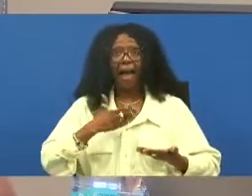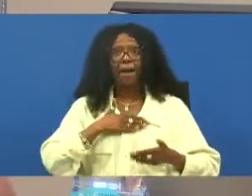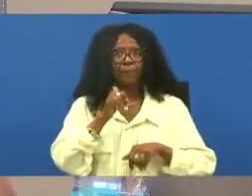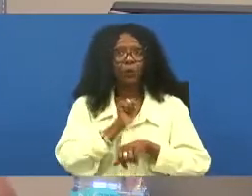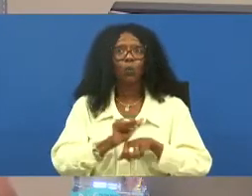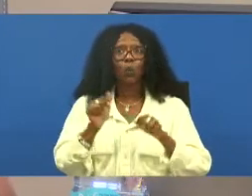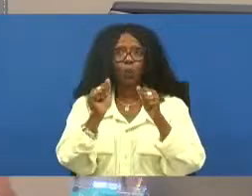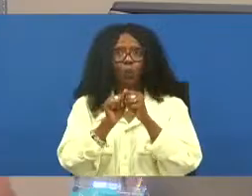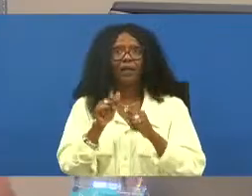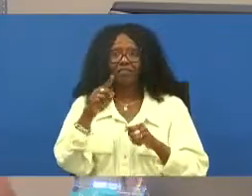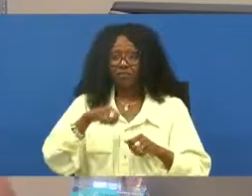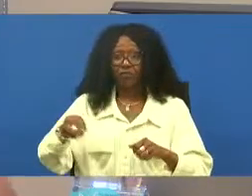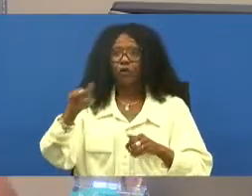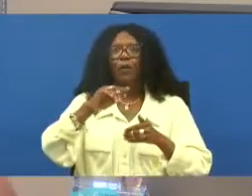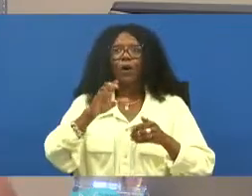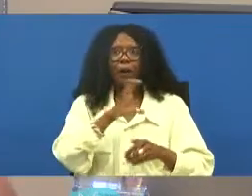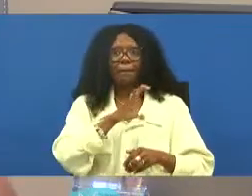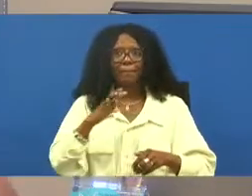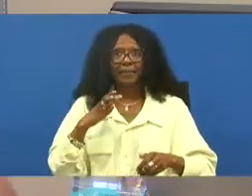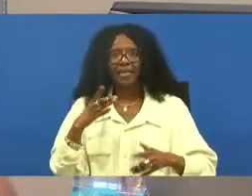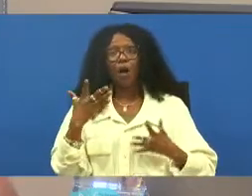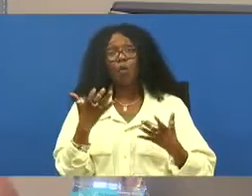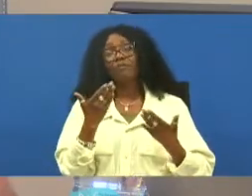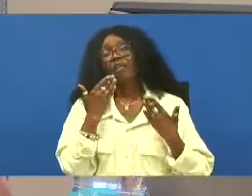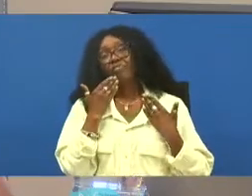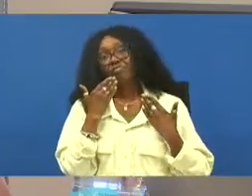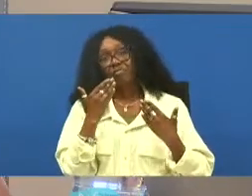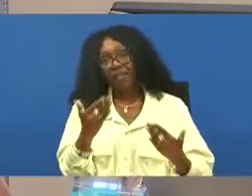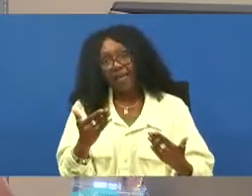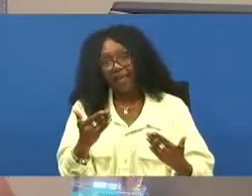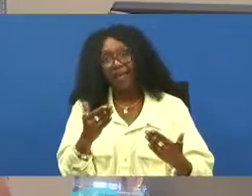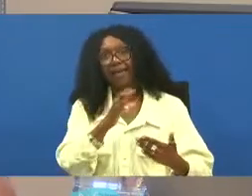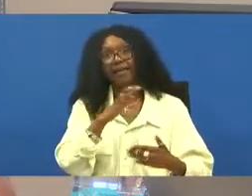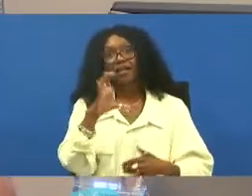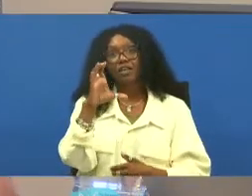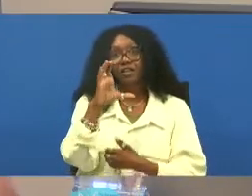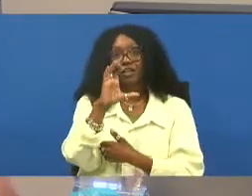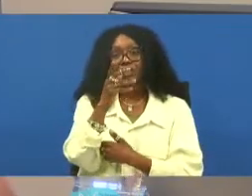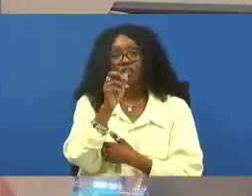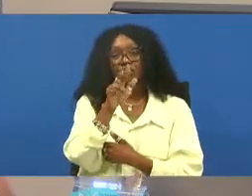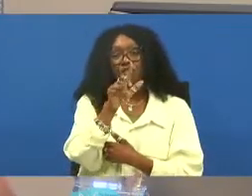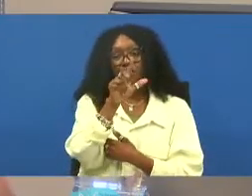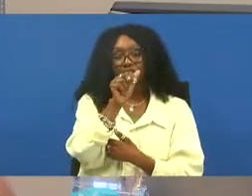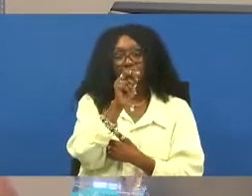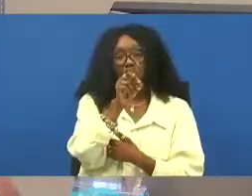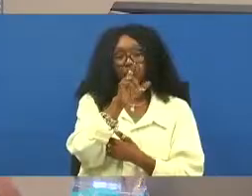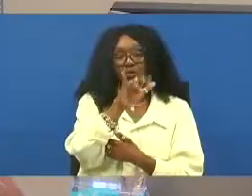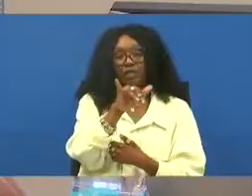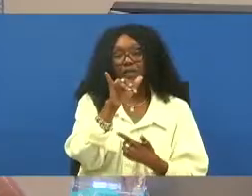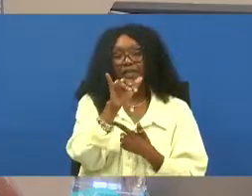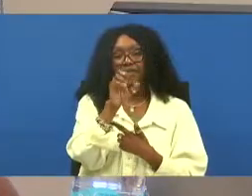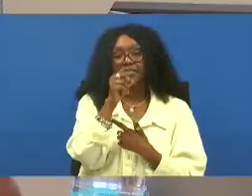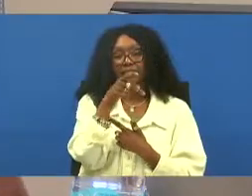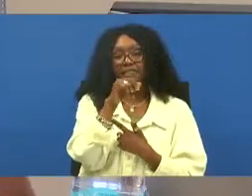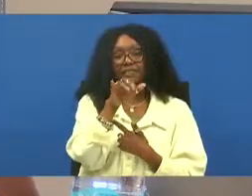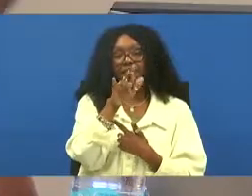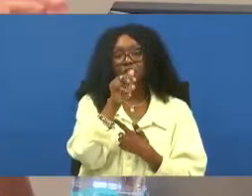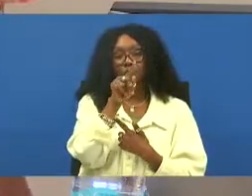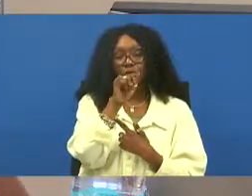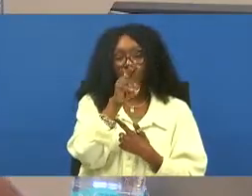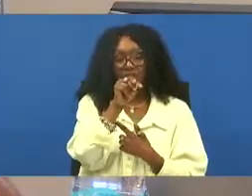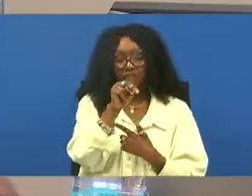the committee, and I'd like to thank the committee, Charles Landry, the budget Spiriton again, the